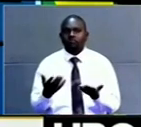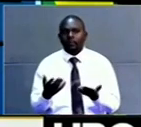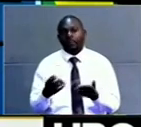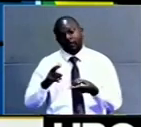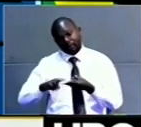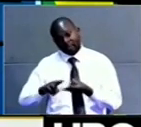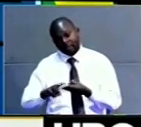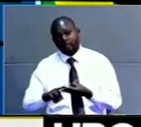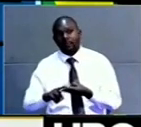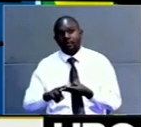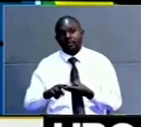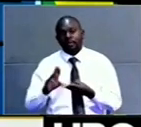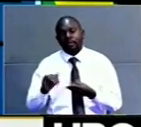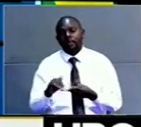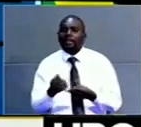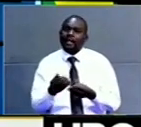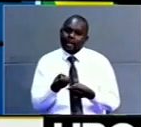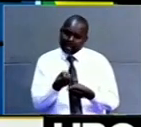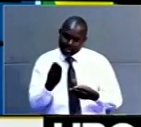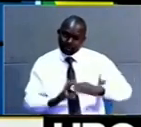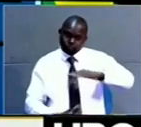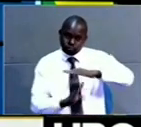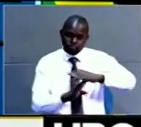Friday, as long as the numbers are